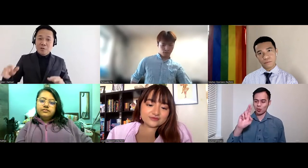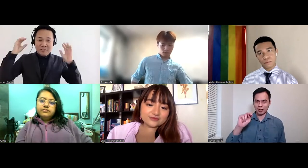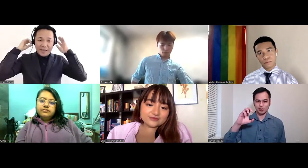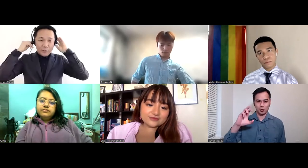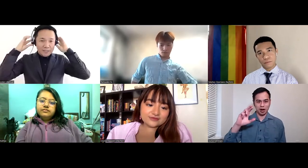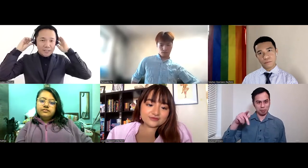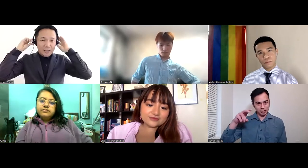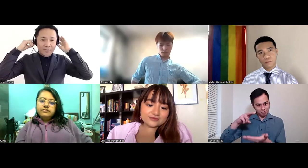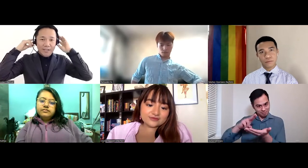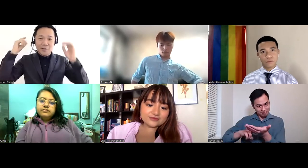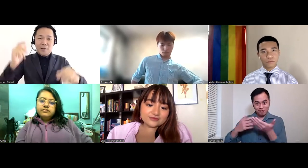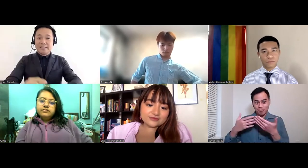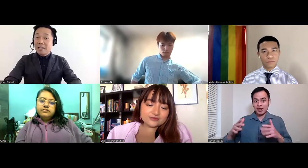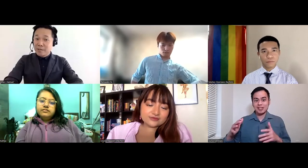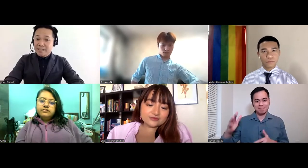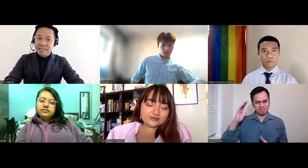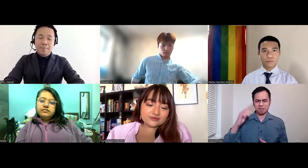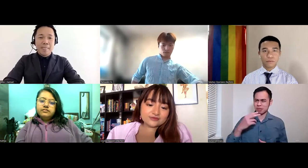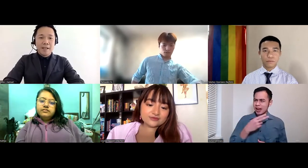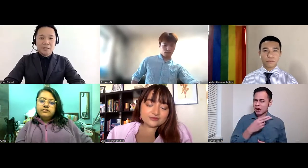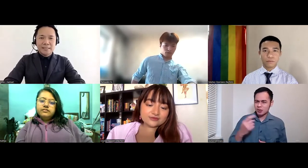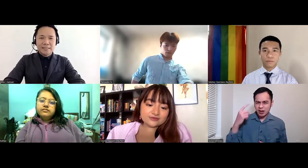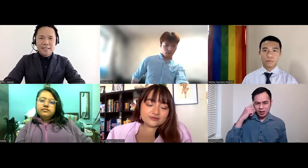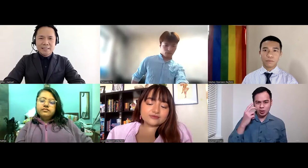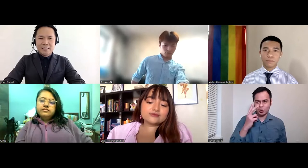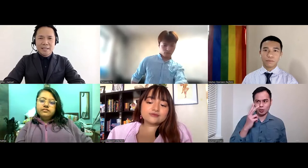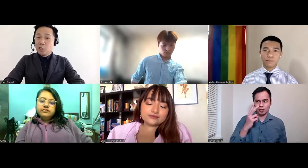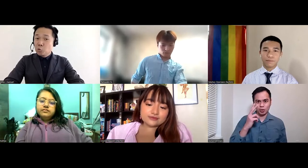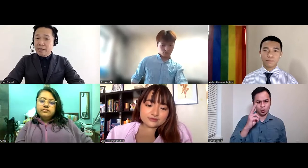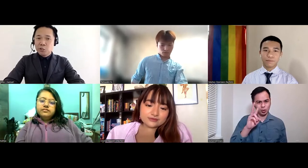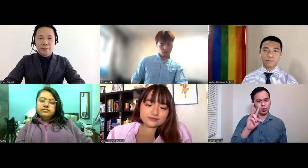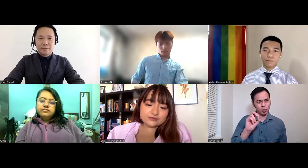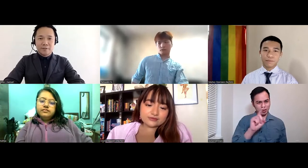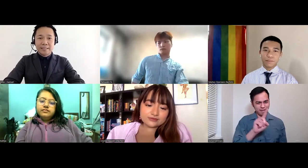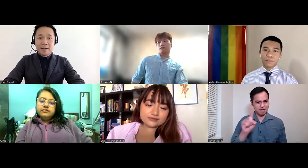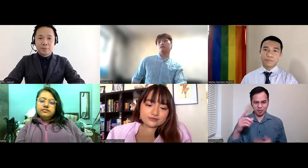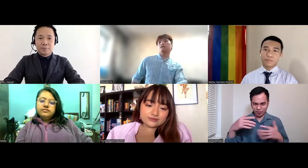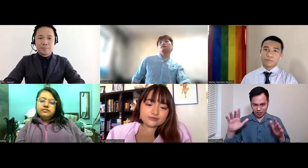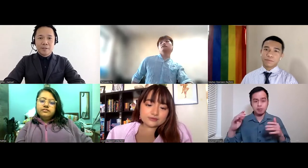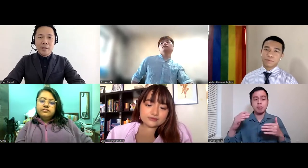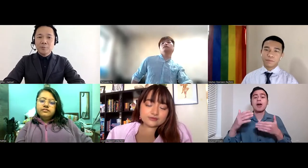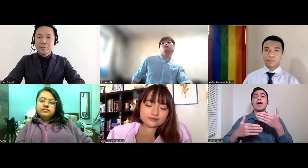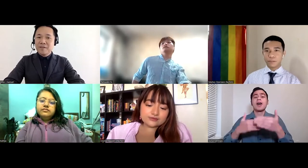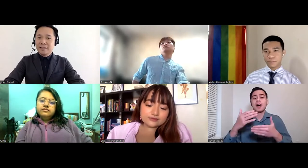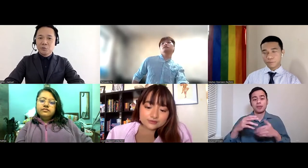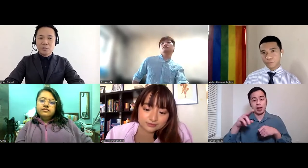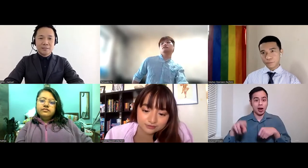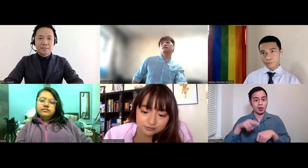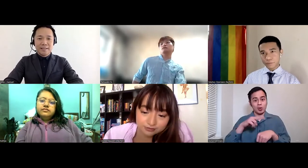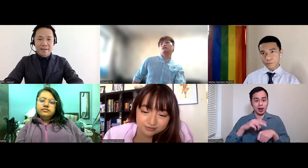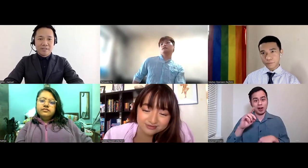Since the ratification of the UNCRPD, so I see that in Indonesia, for example, we actually ratified